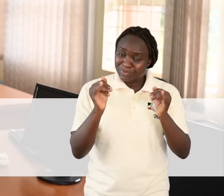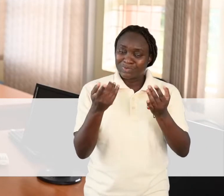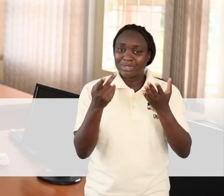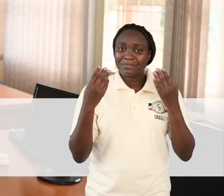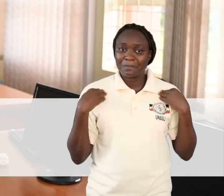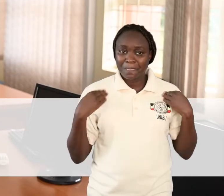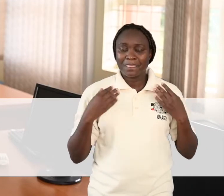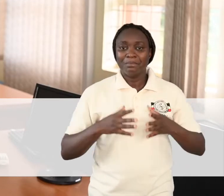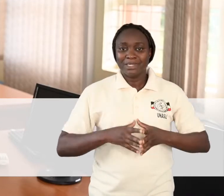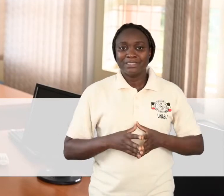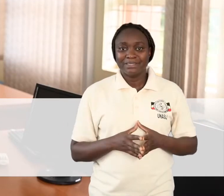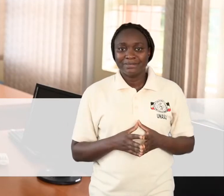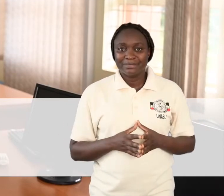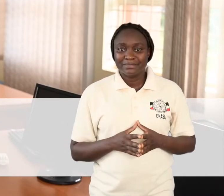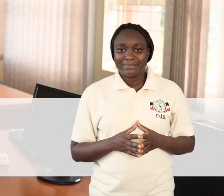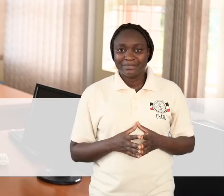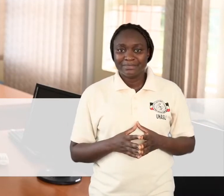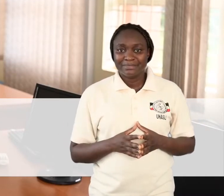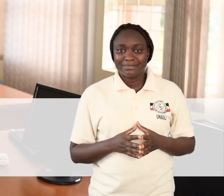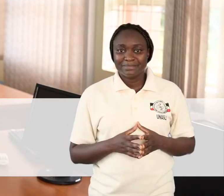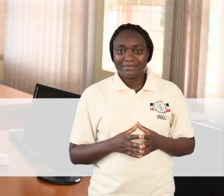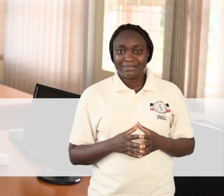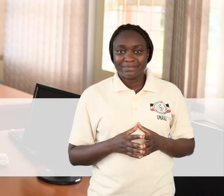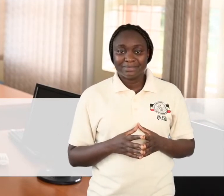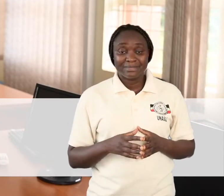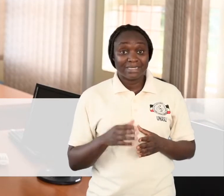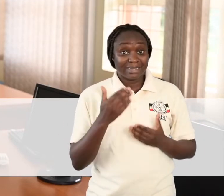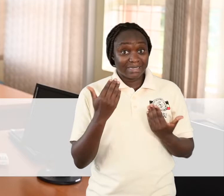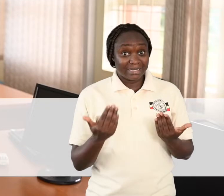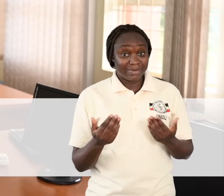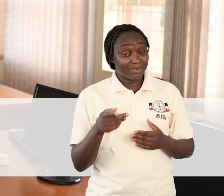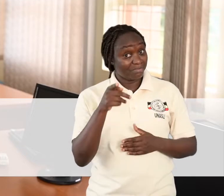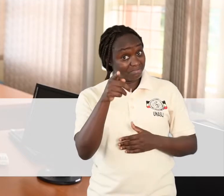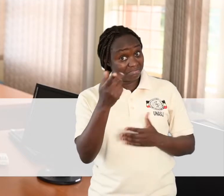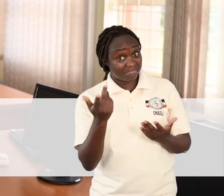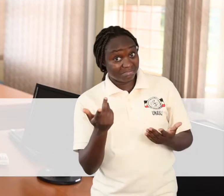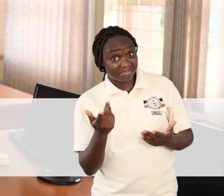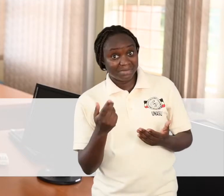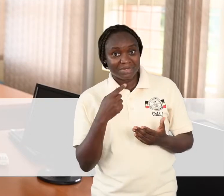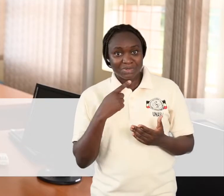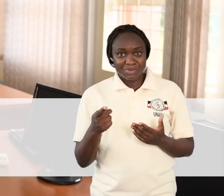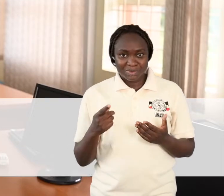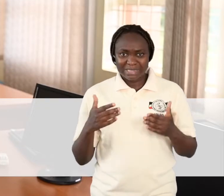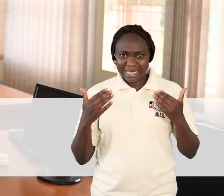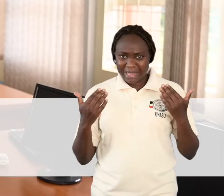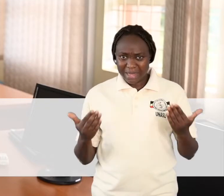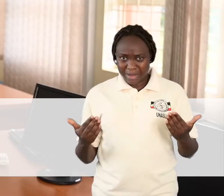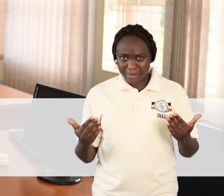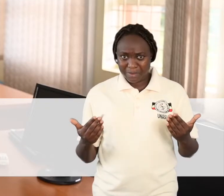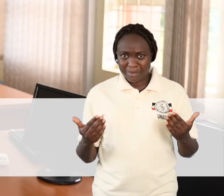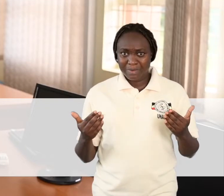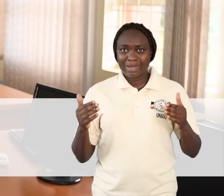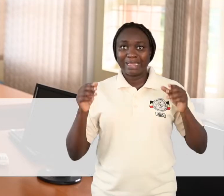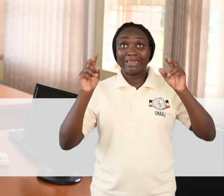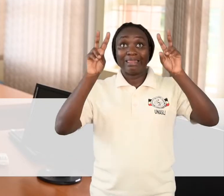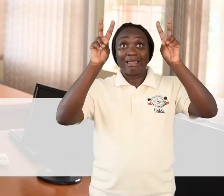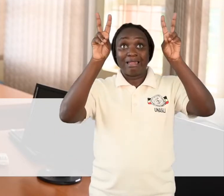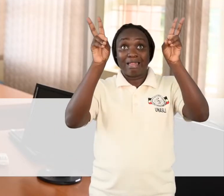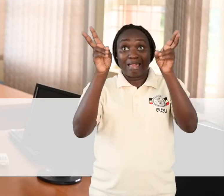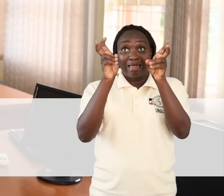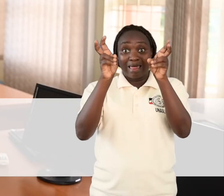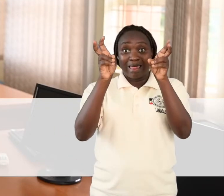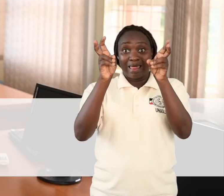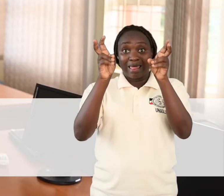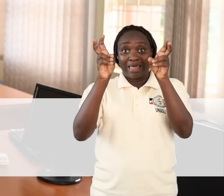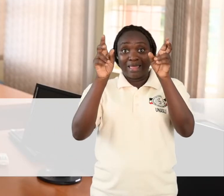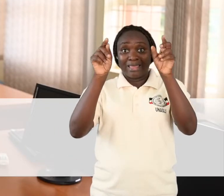All right. That's good, by the way. If you're saying the mother set, it's true. The mother